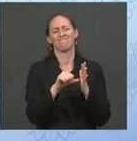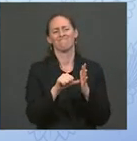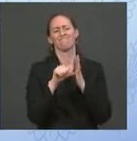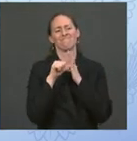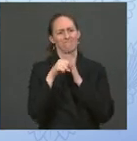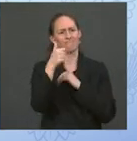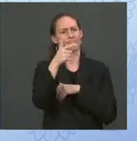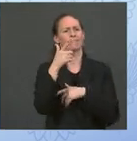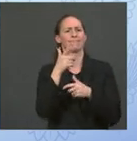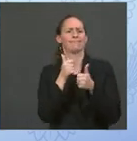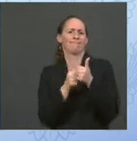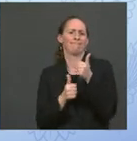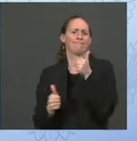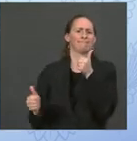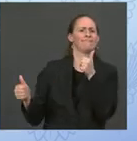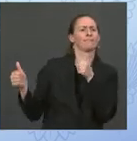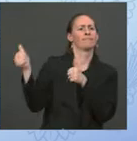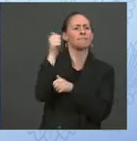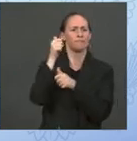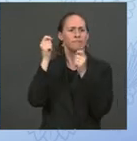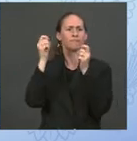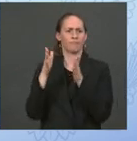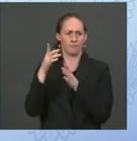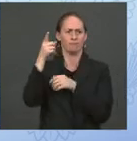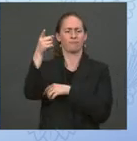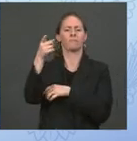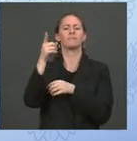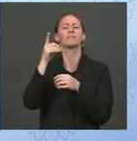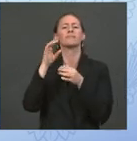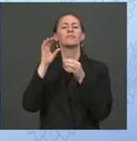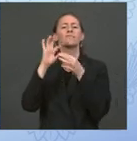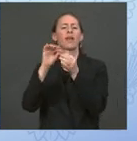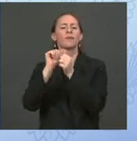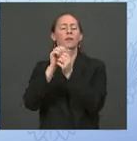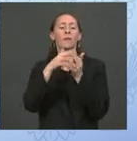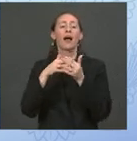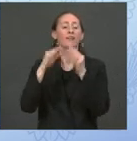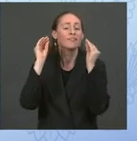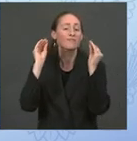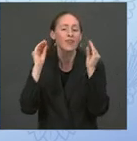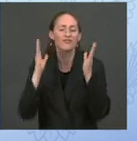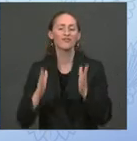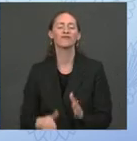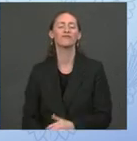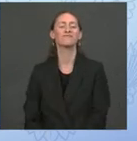Becky Pringle, President of the National Education Association,